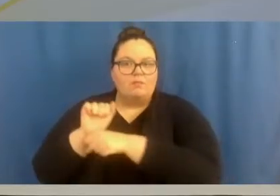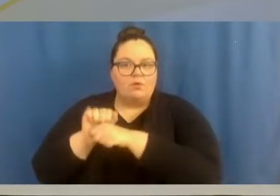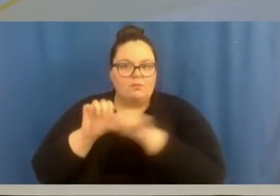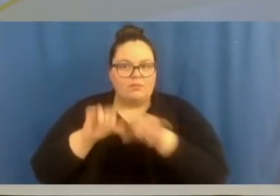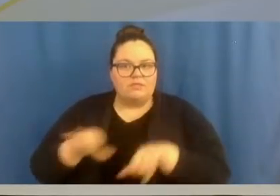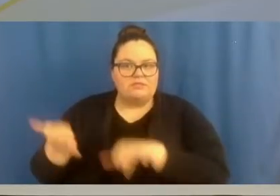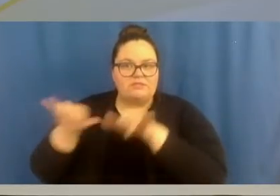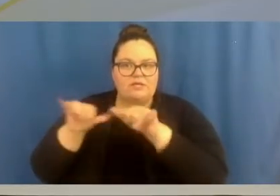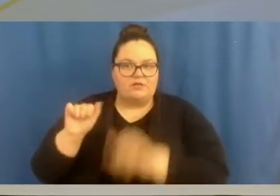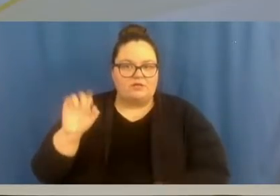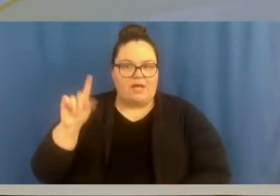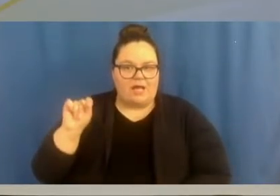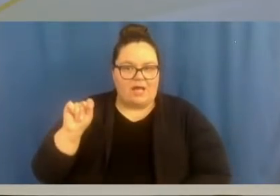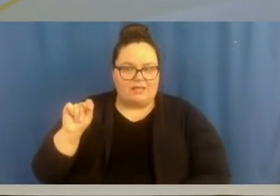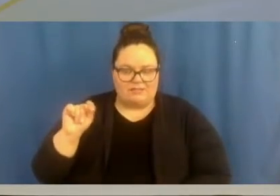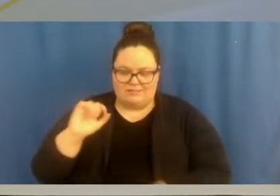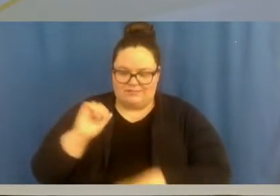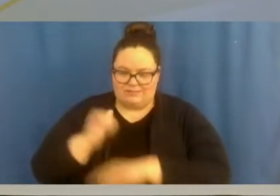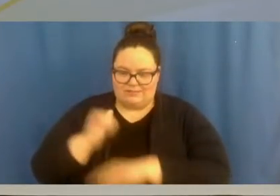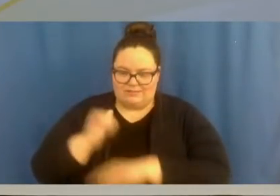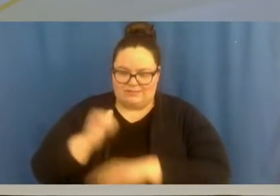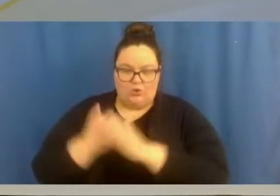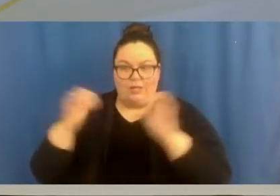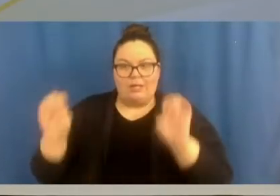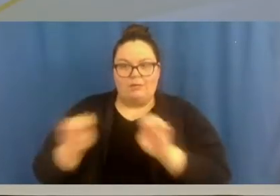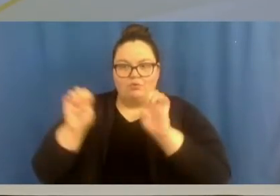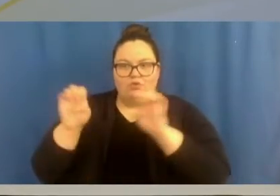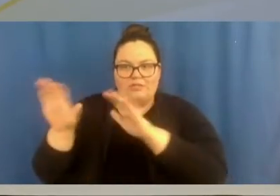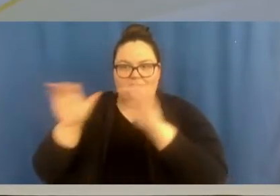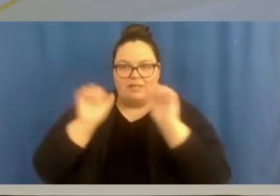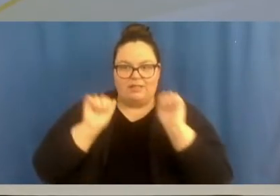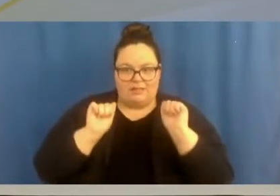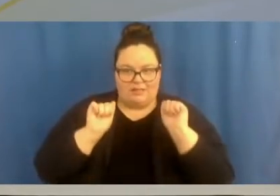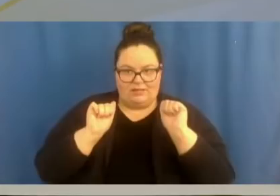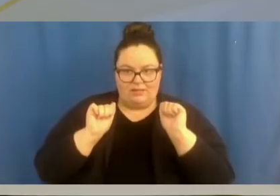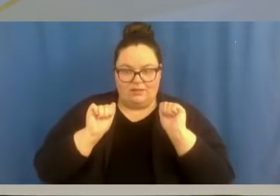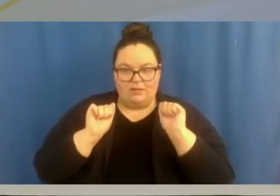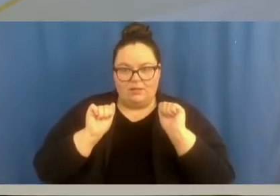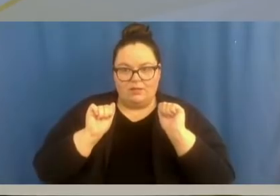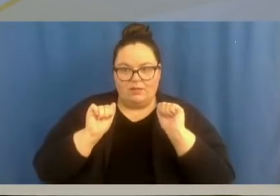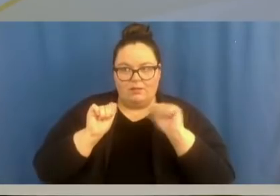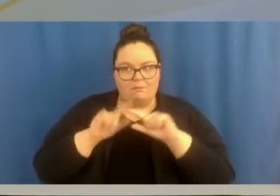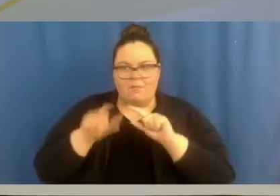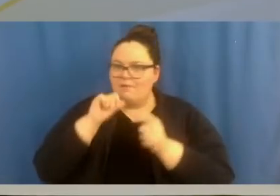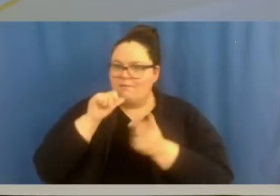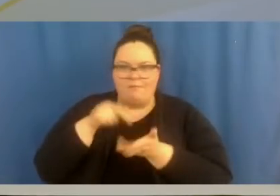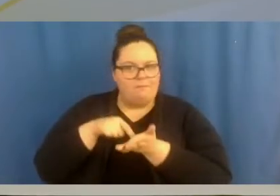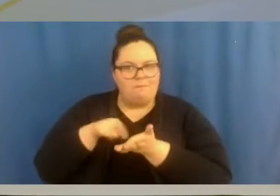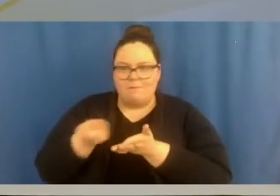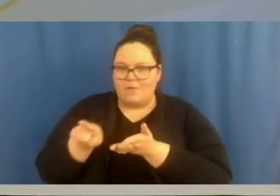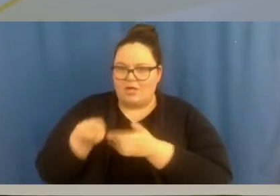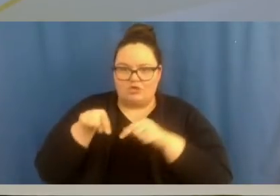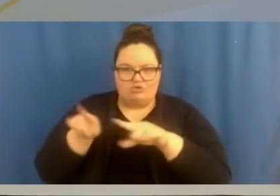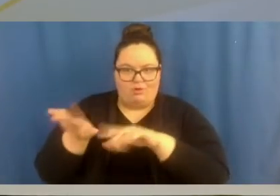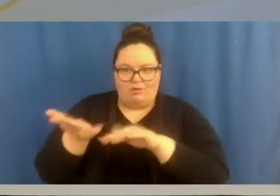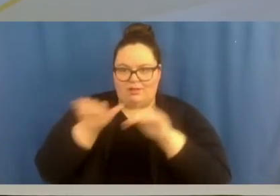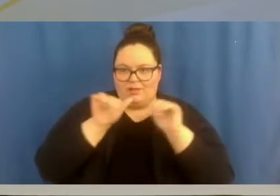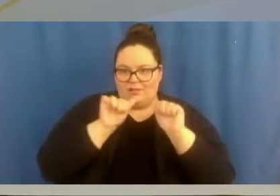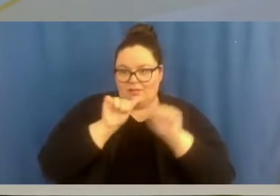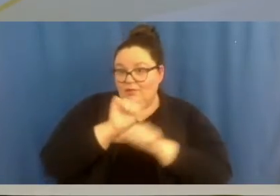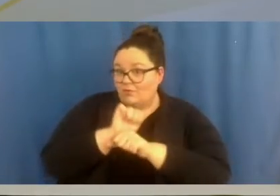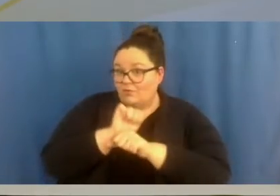emergency leave, but basically left this leave as sort of an unpaid leave. I mean, given the fact that most of